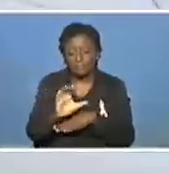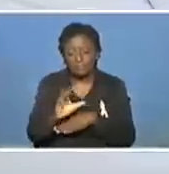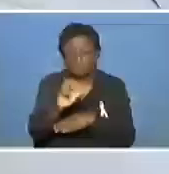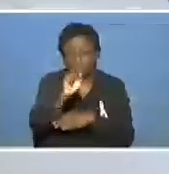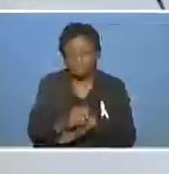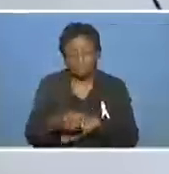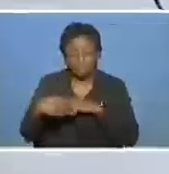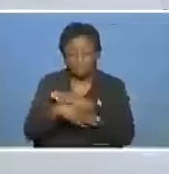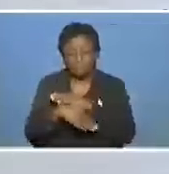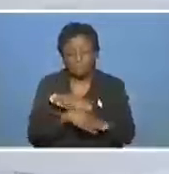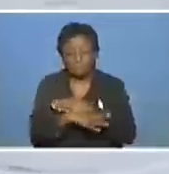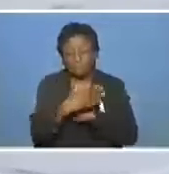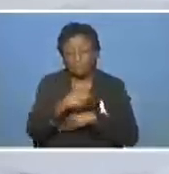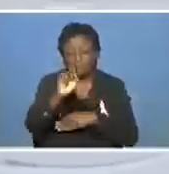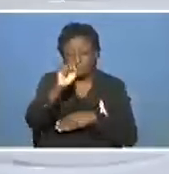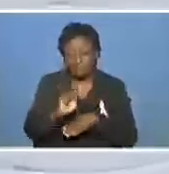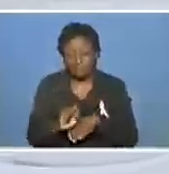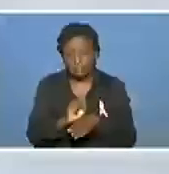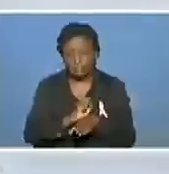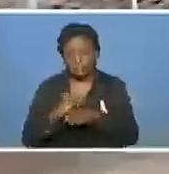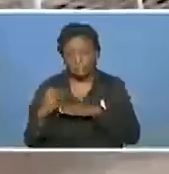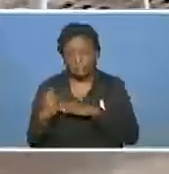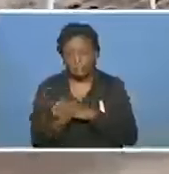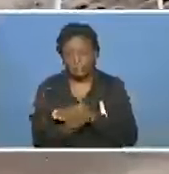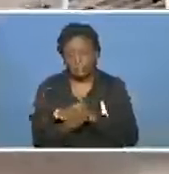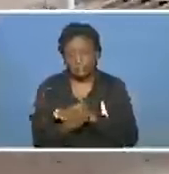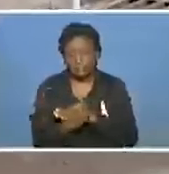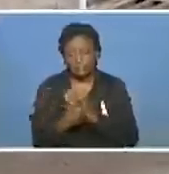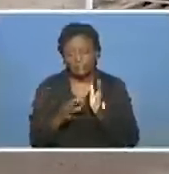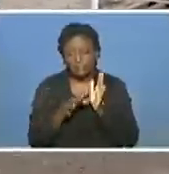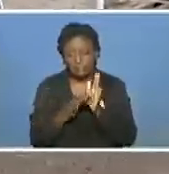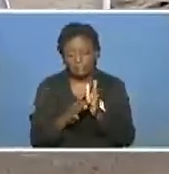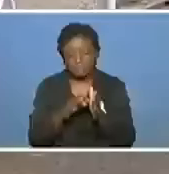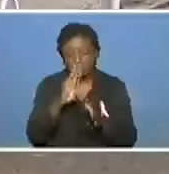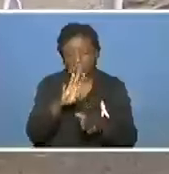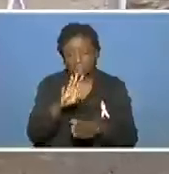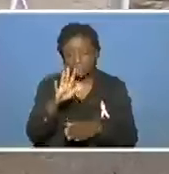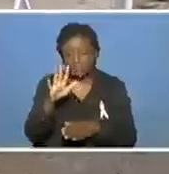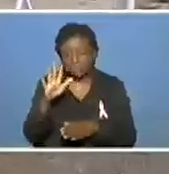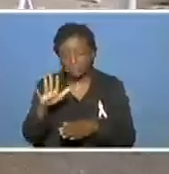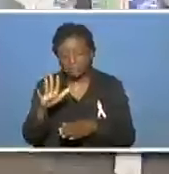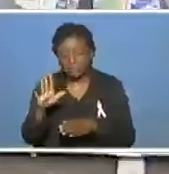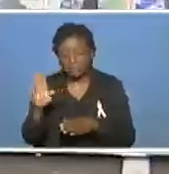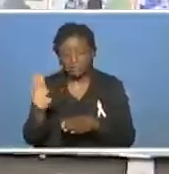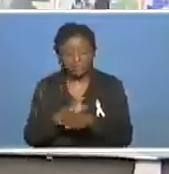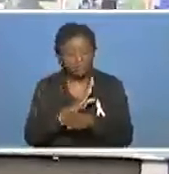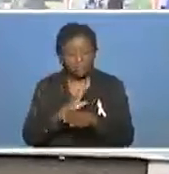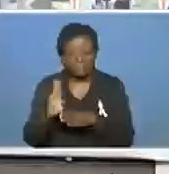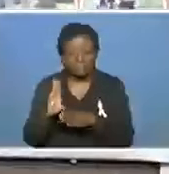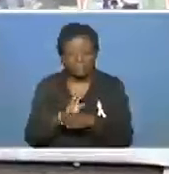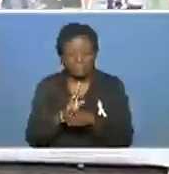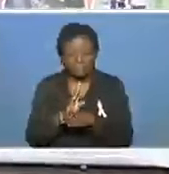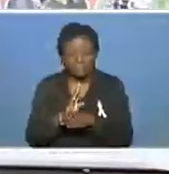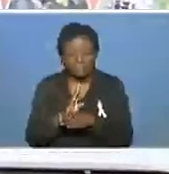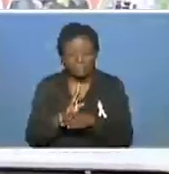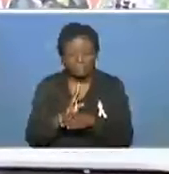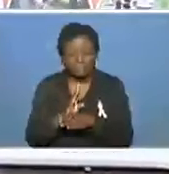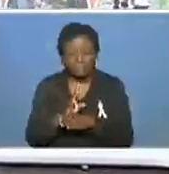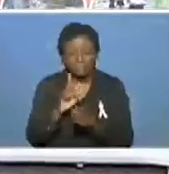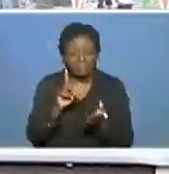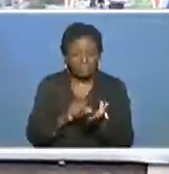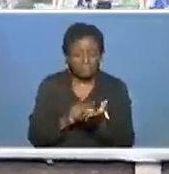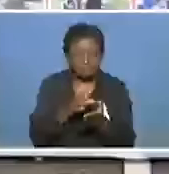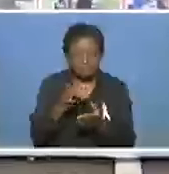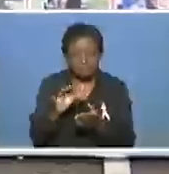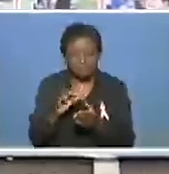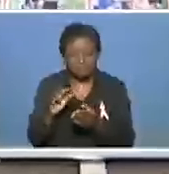Shores communities. That featured some 45 employers. Minister Bell boasted that news of the job